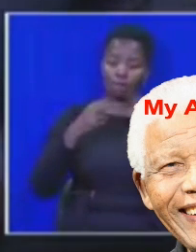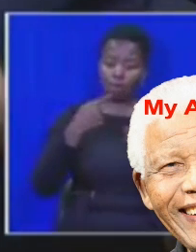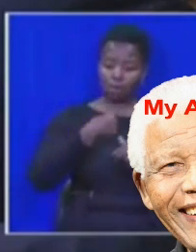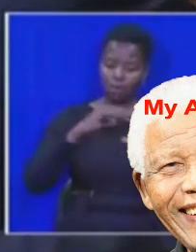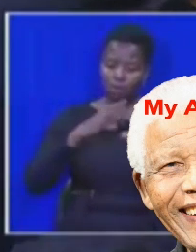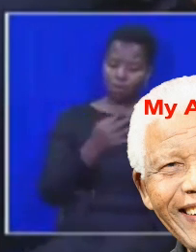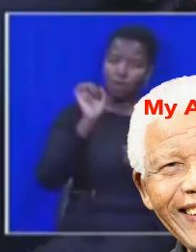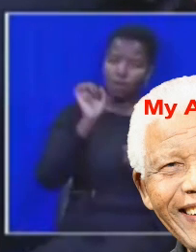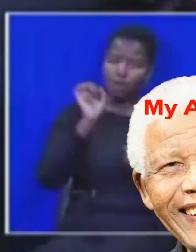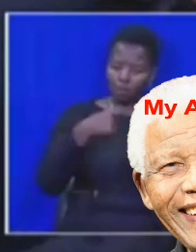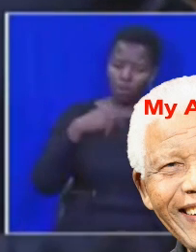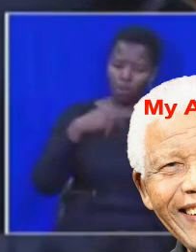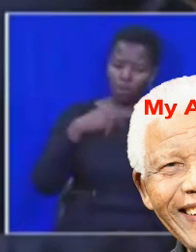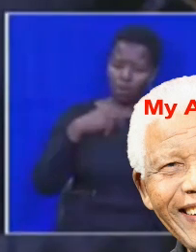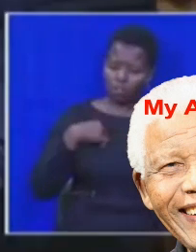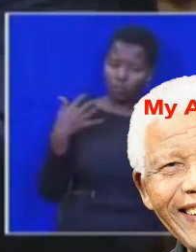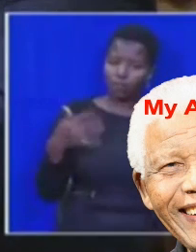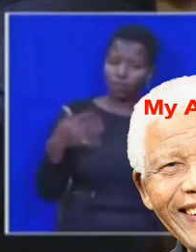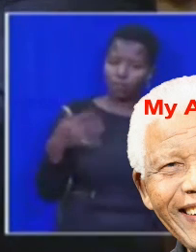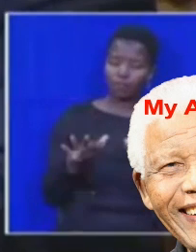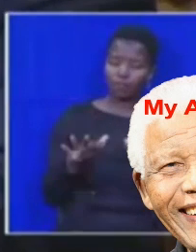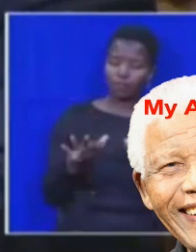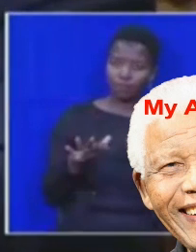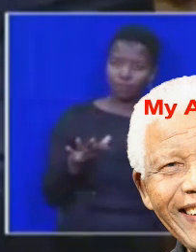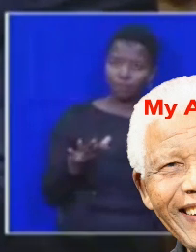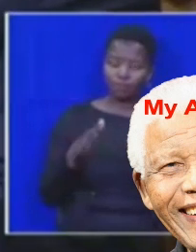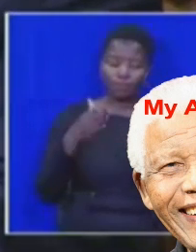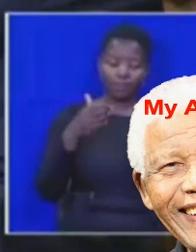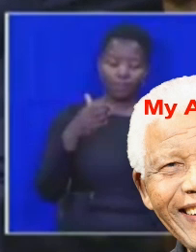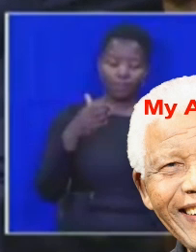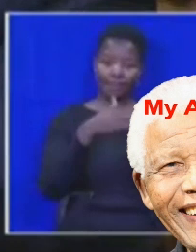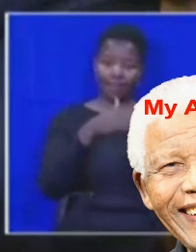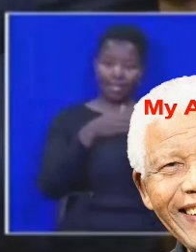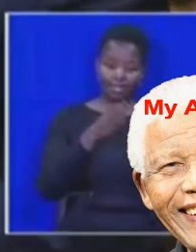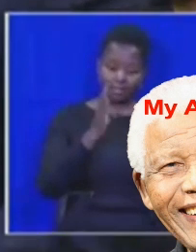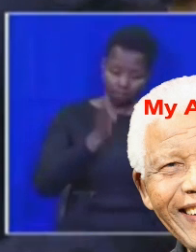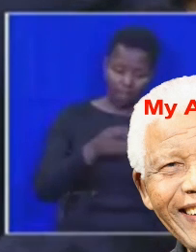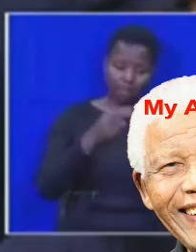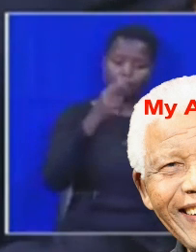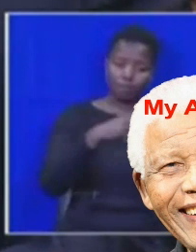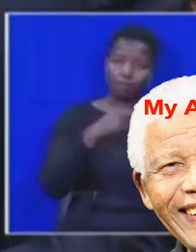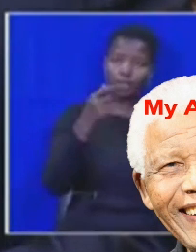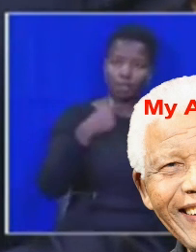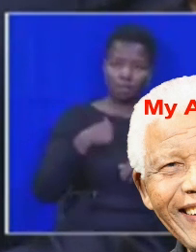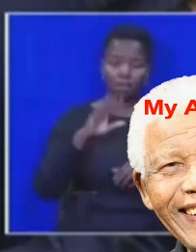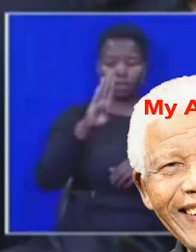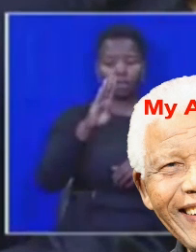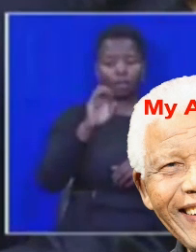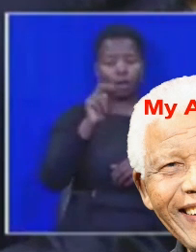family. It was. The first phase of it, I have a bond that I'm